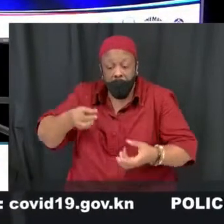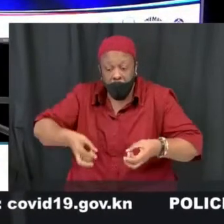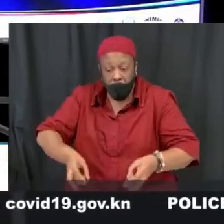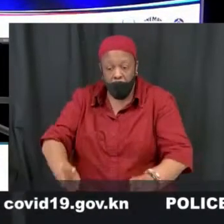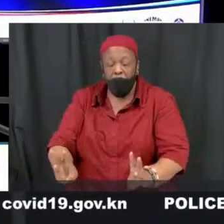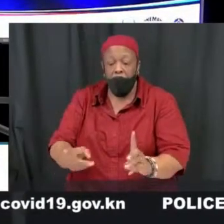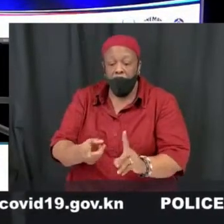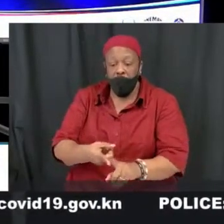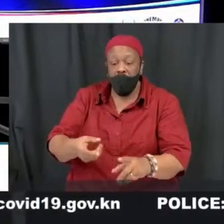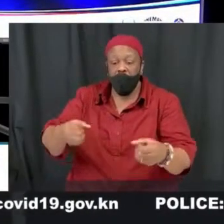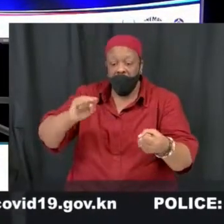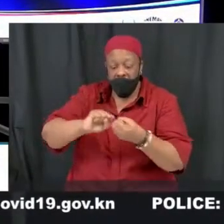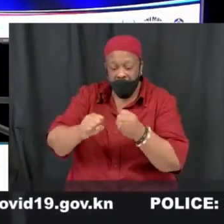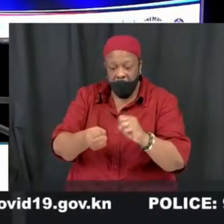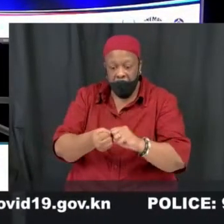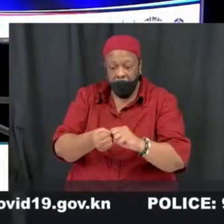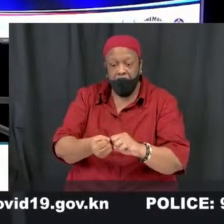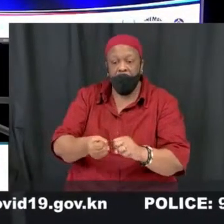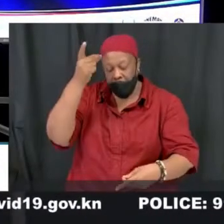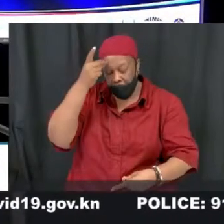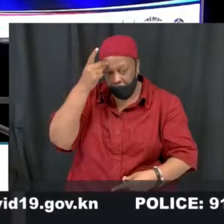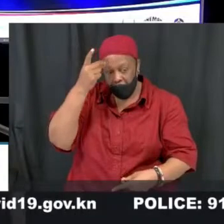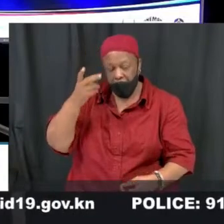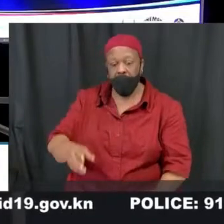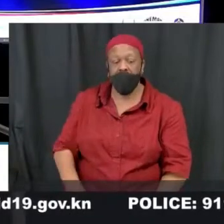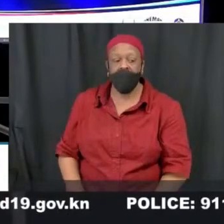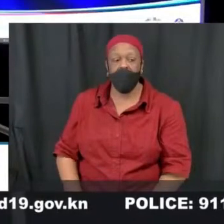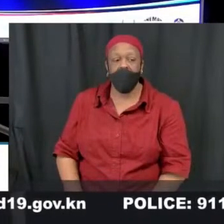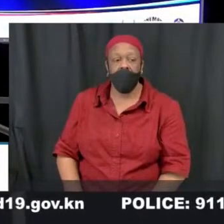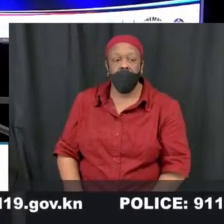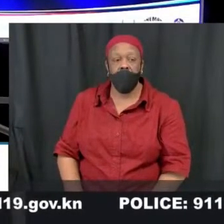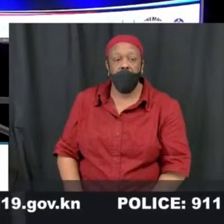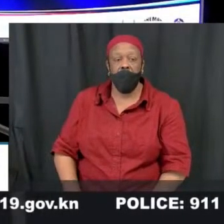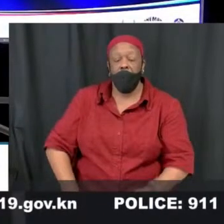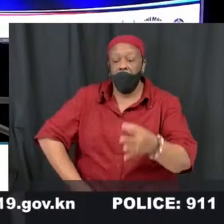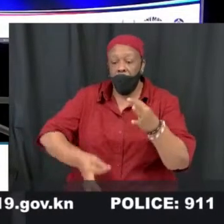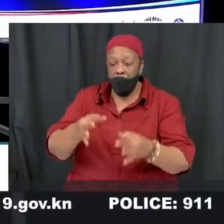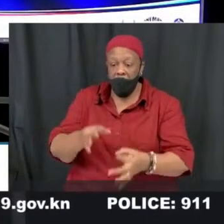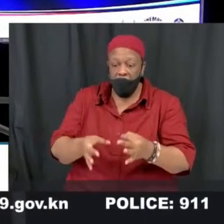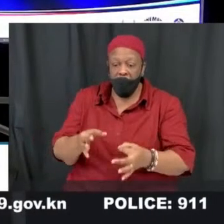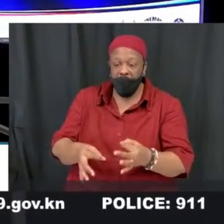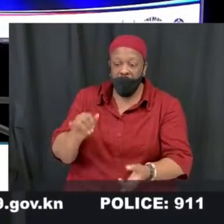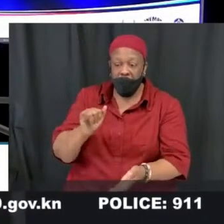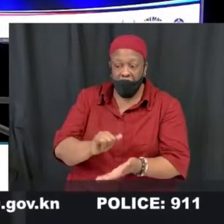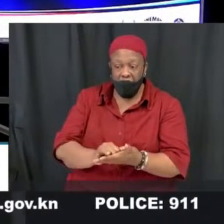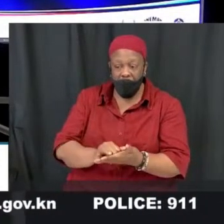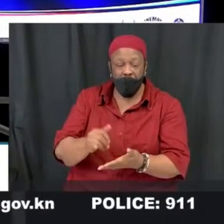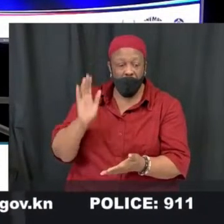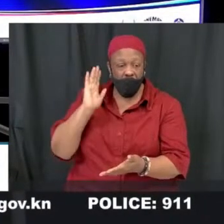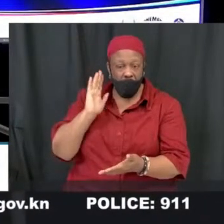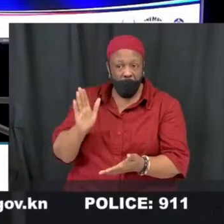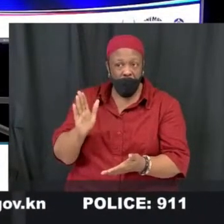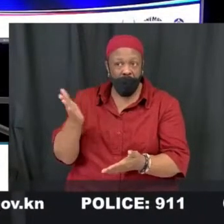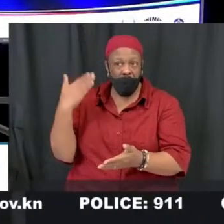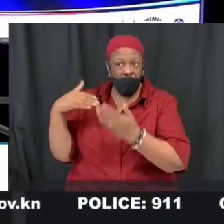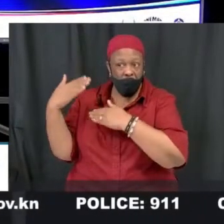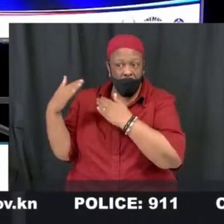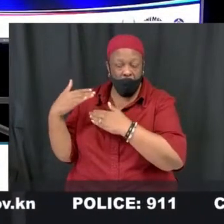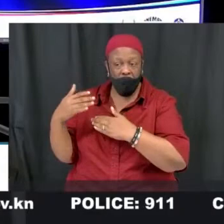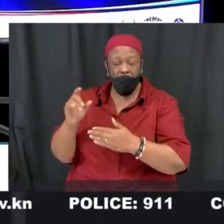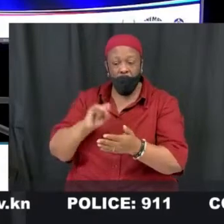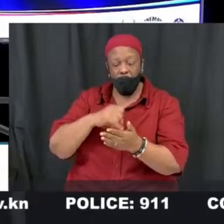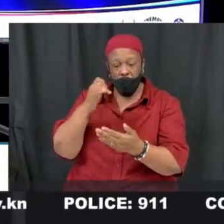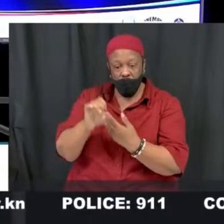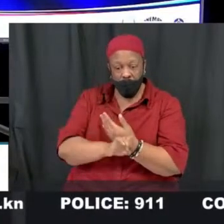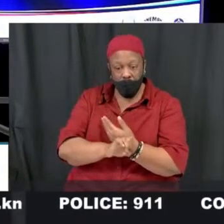virus. If this outbreak were to have occurred last June, we would have seen an overwhelming of our